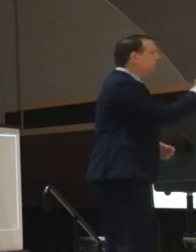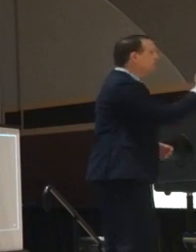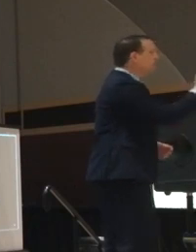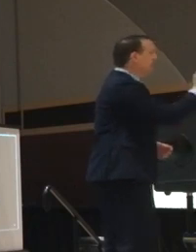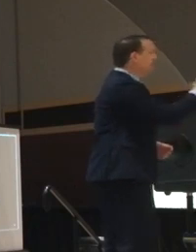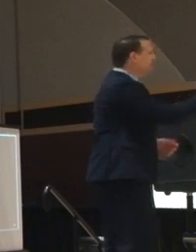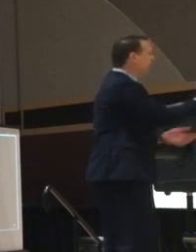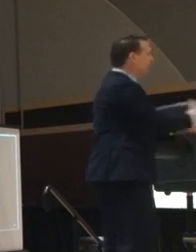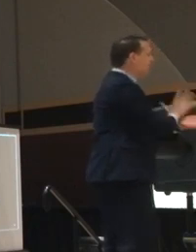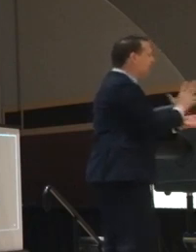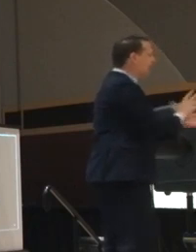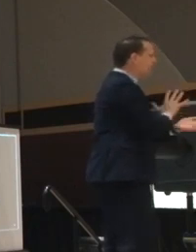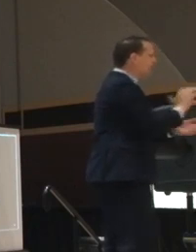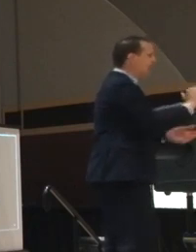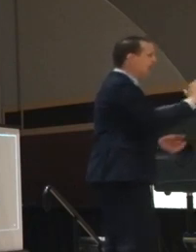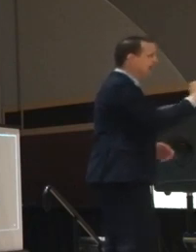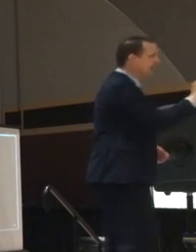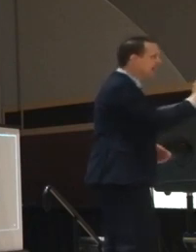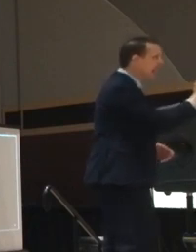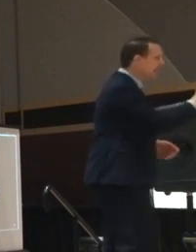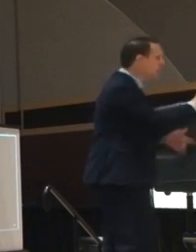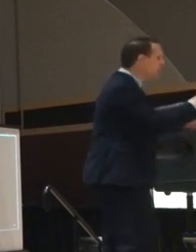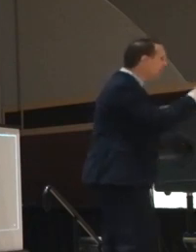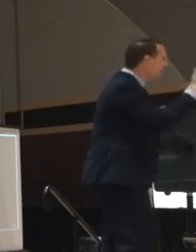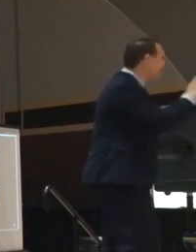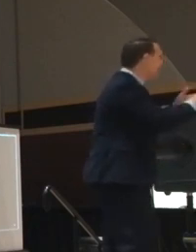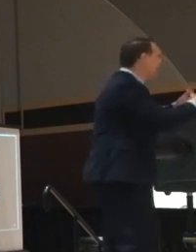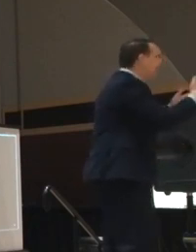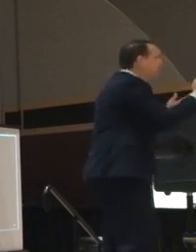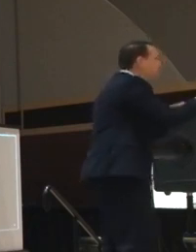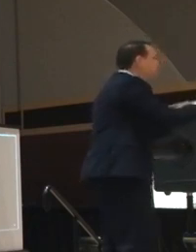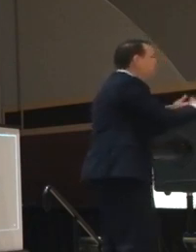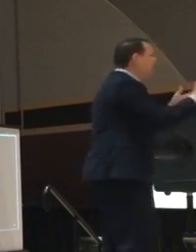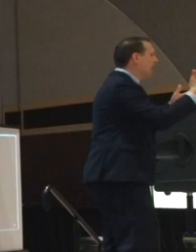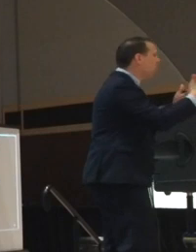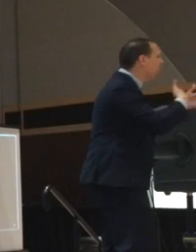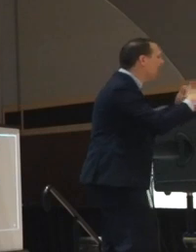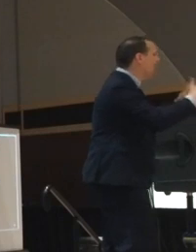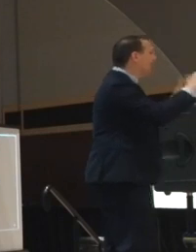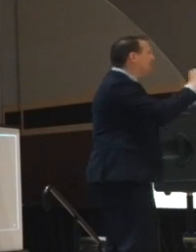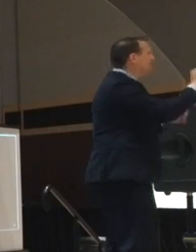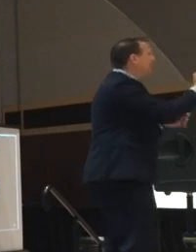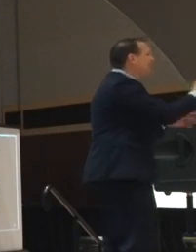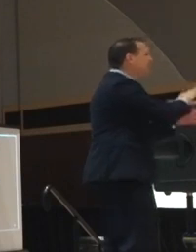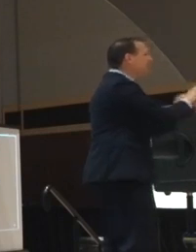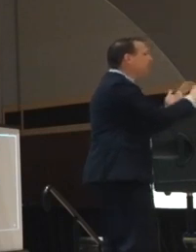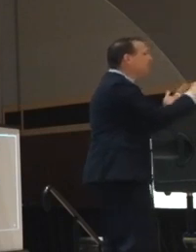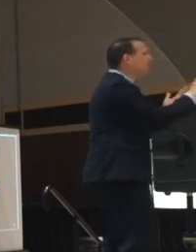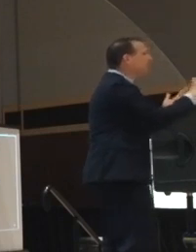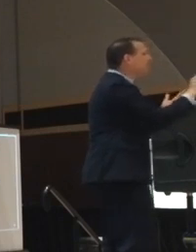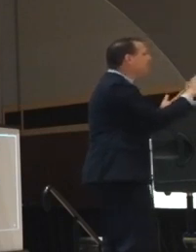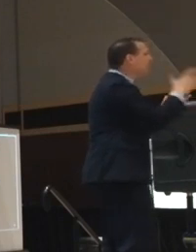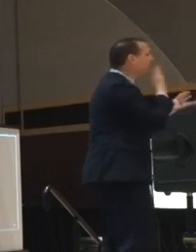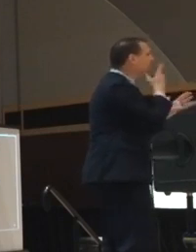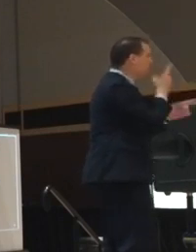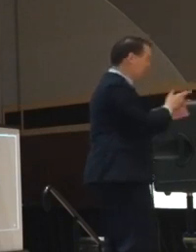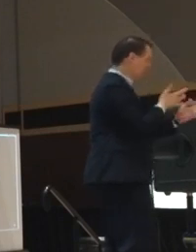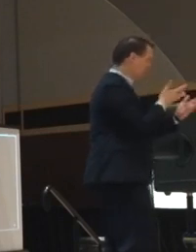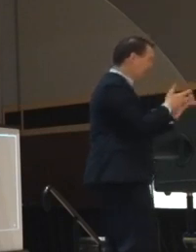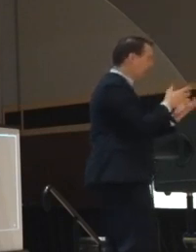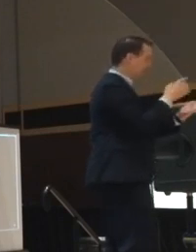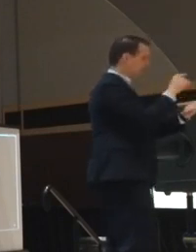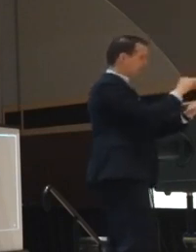paper. Light lavender, light blue, light gray, light tan, all your pastel colors. Find the right one, the print